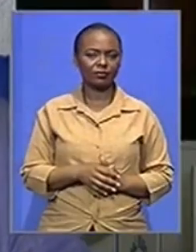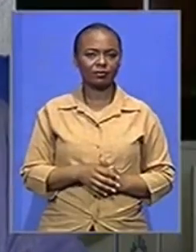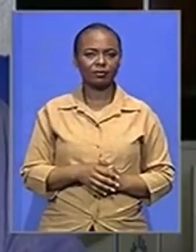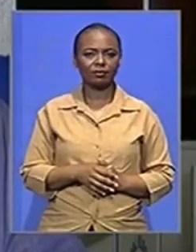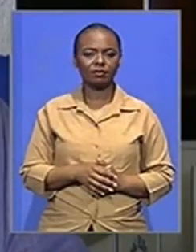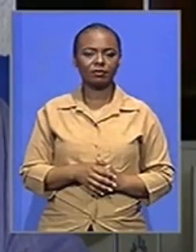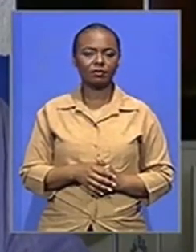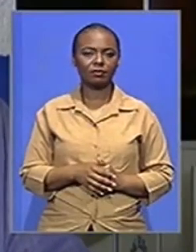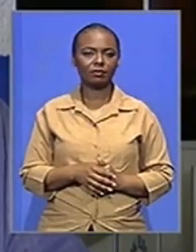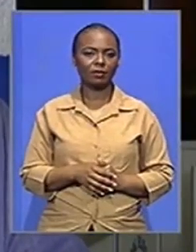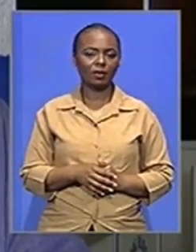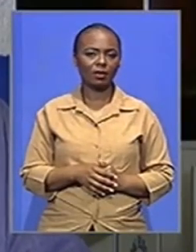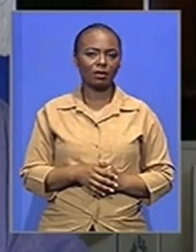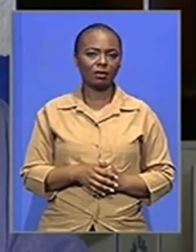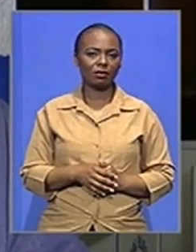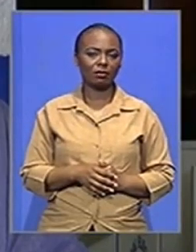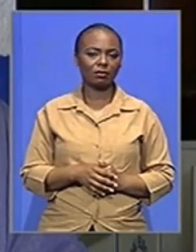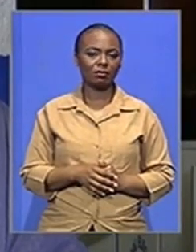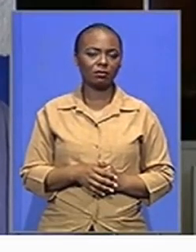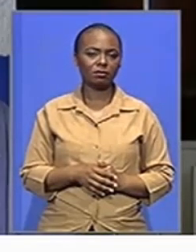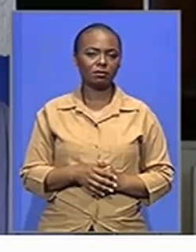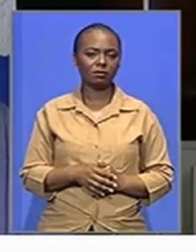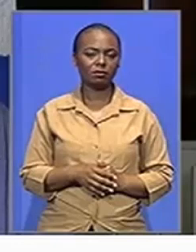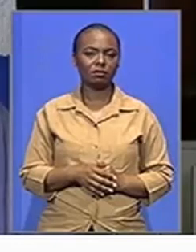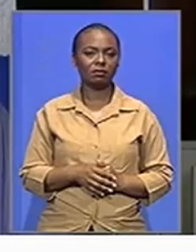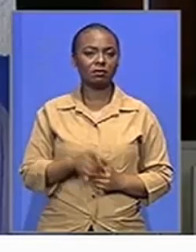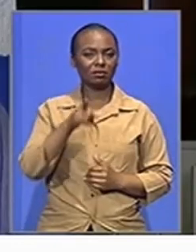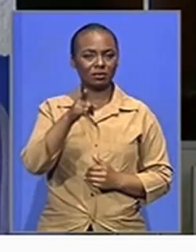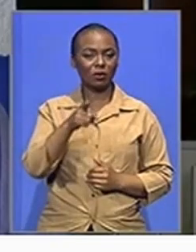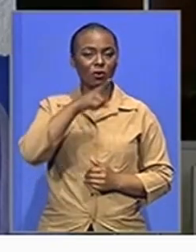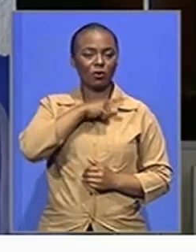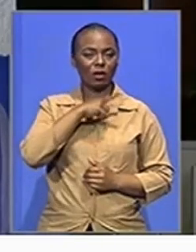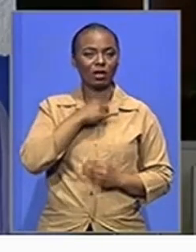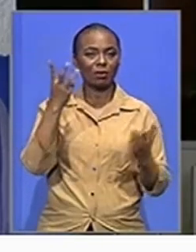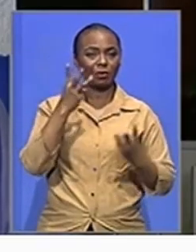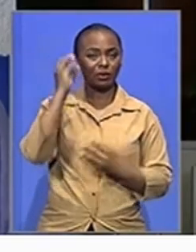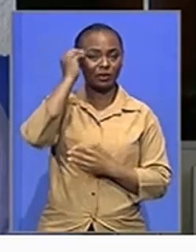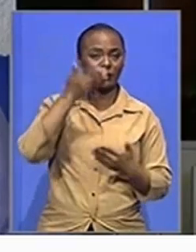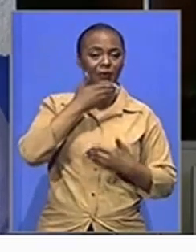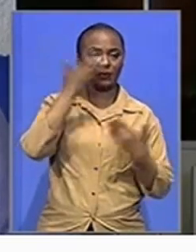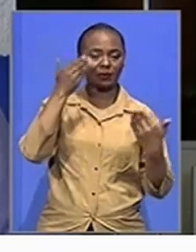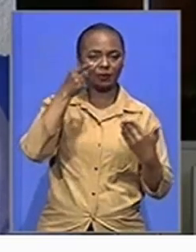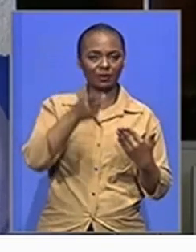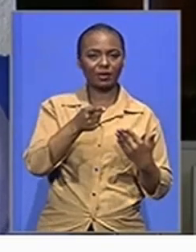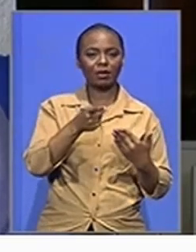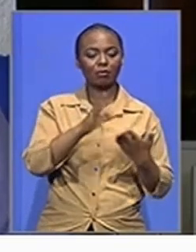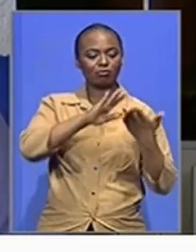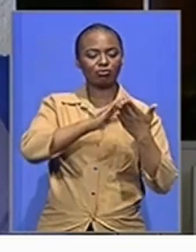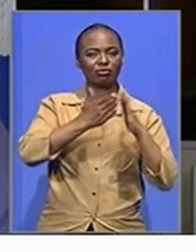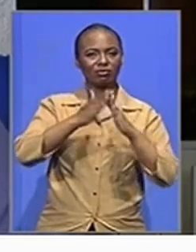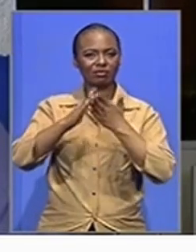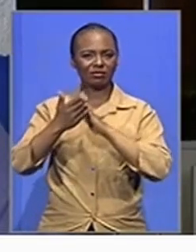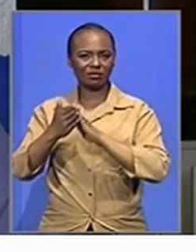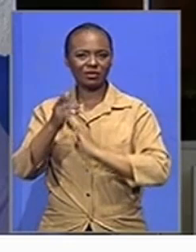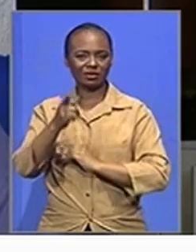Palo e kwa tlase e reflecta kgang ya civic apathy e leng gore re buile ka